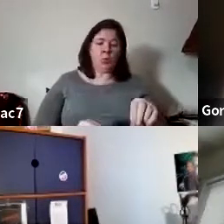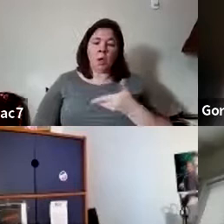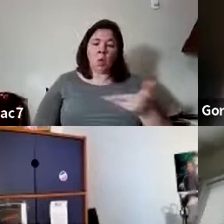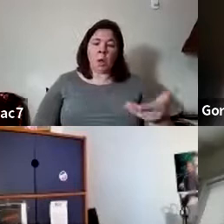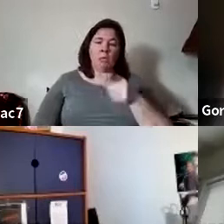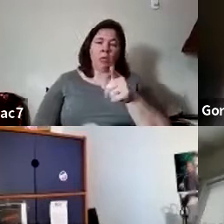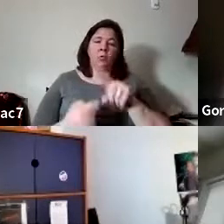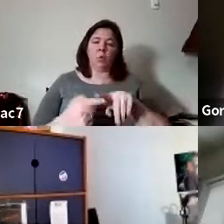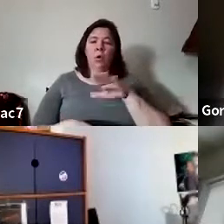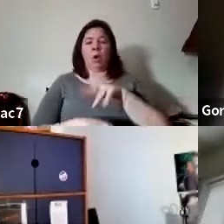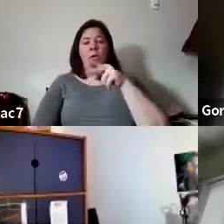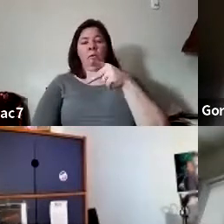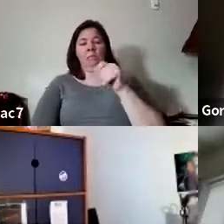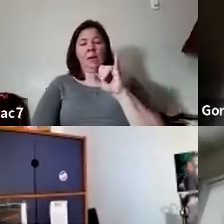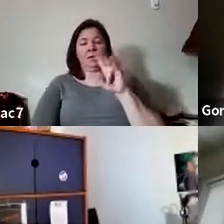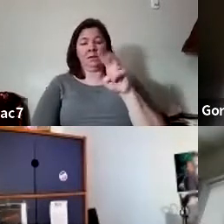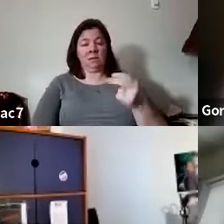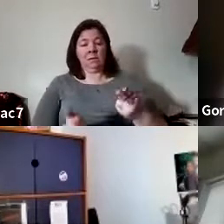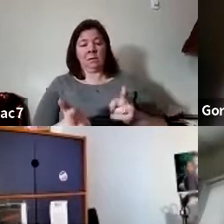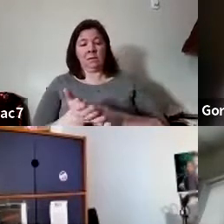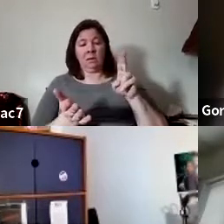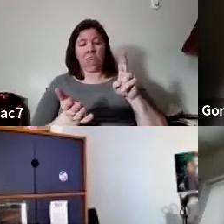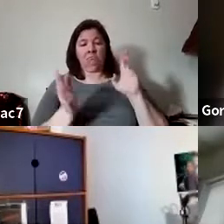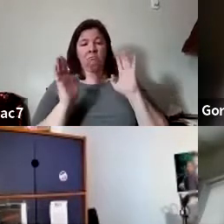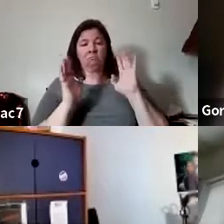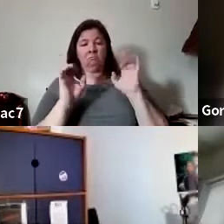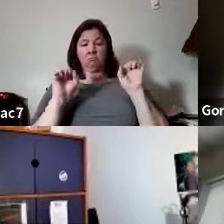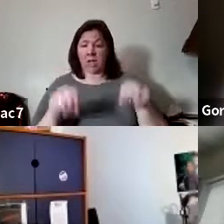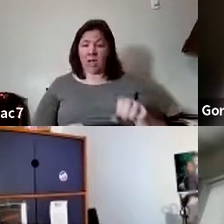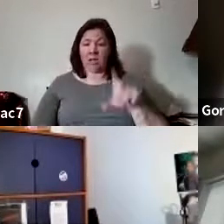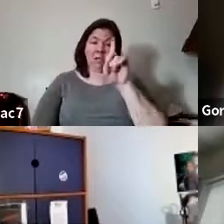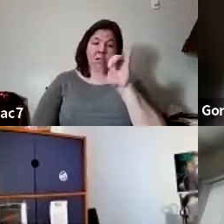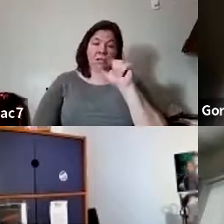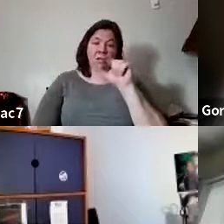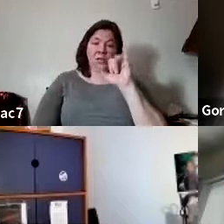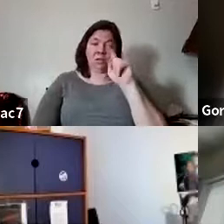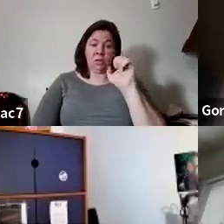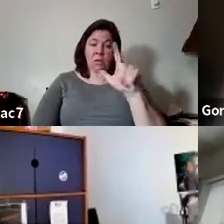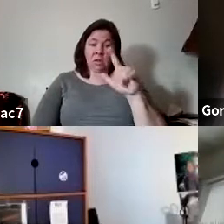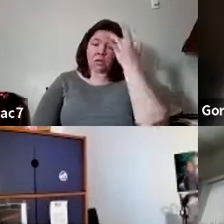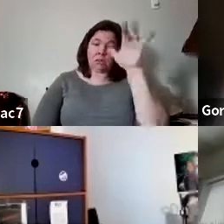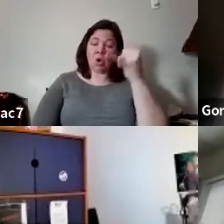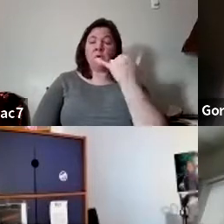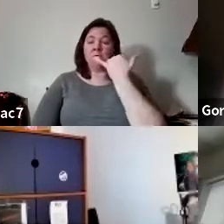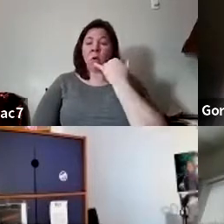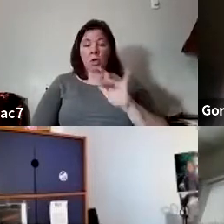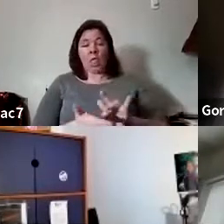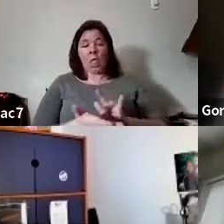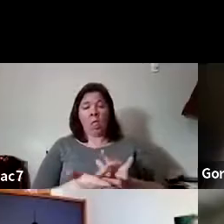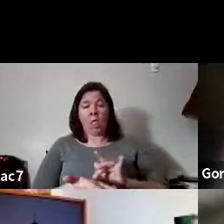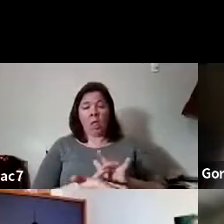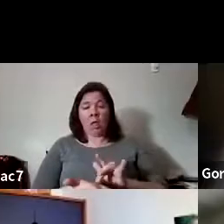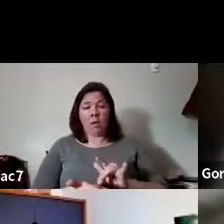to ONPASSIVE. Once you sign it, it can be a digital signature. If you're using your smartphone, you can just use your finger.